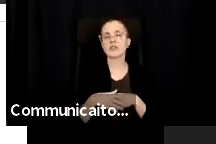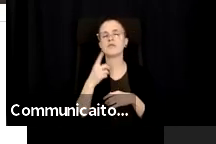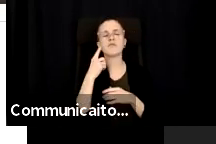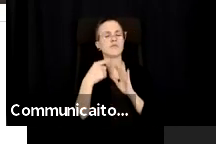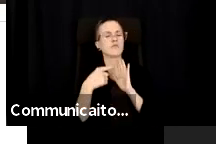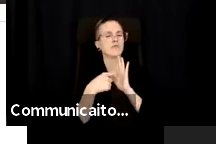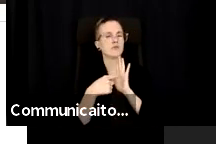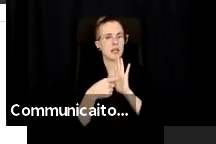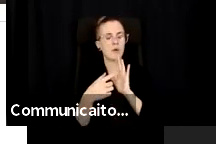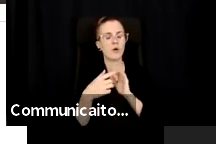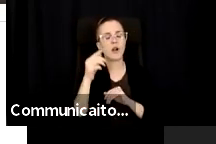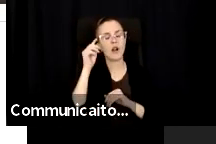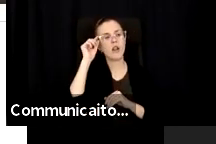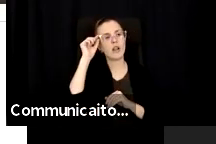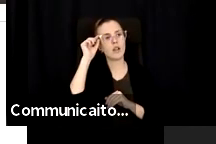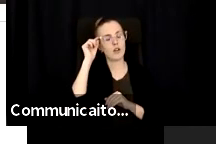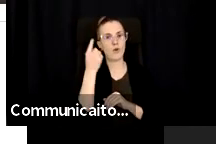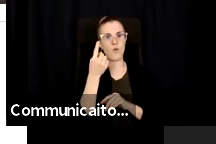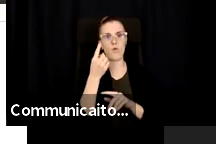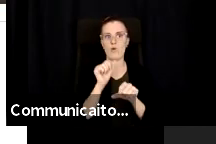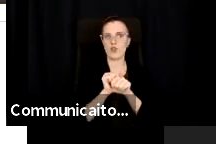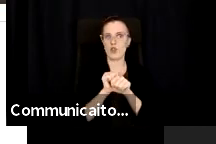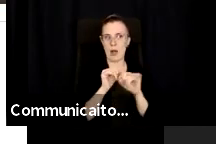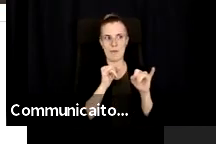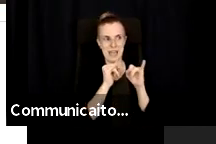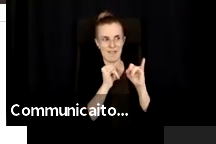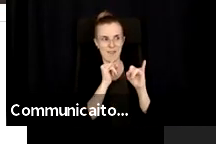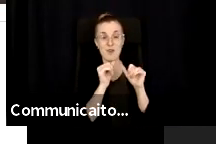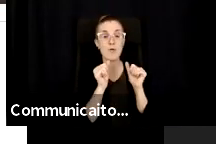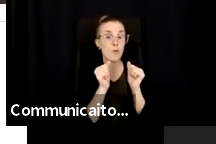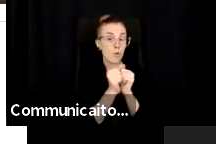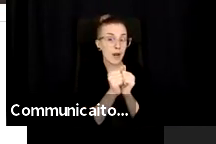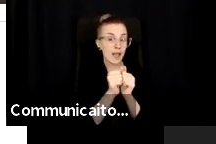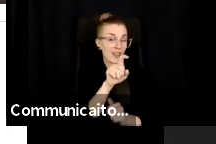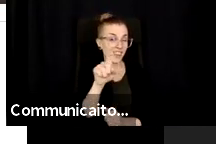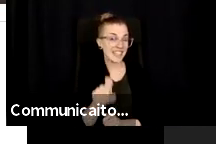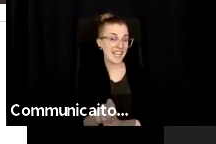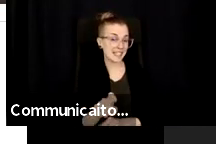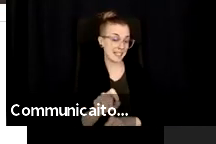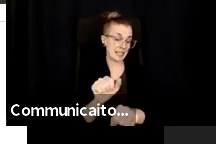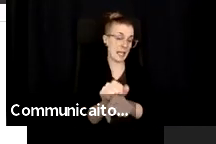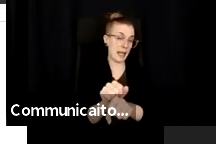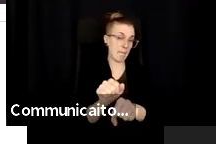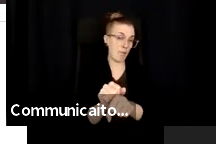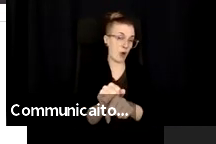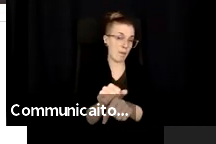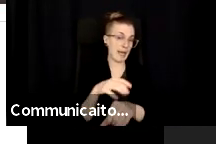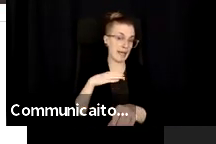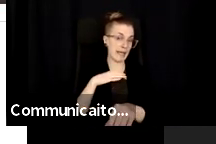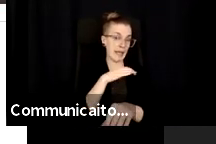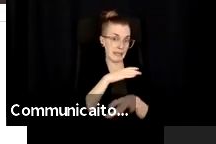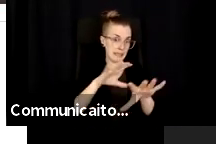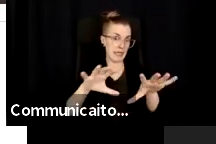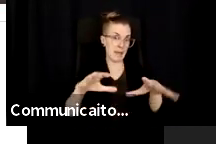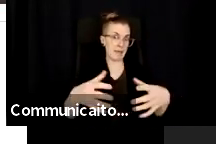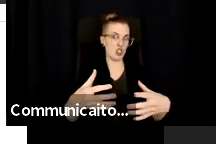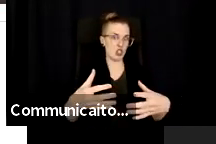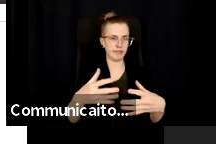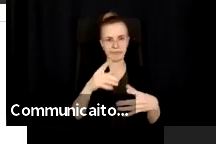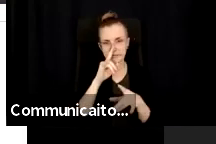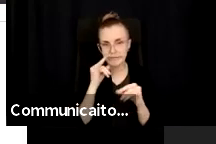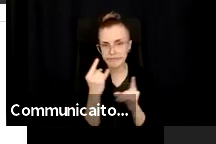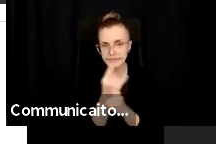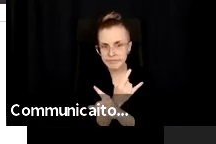to a job interview with the Texas Employment Commission, ironically, who, when